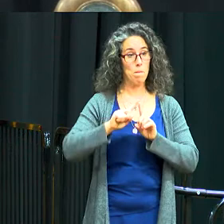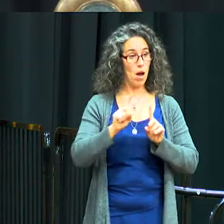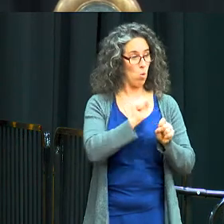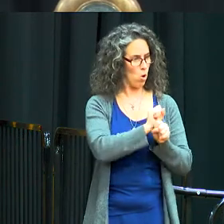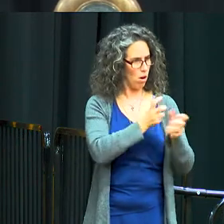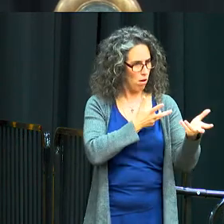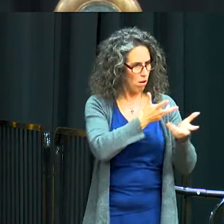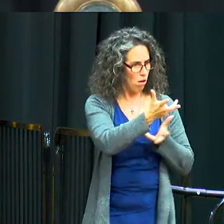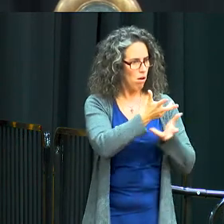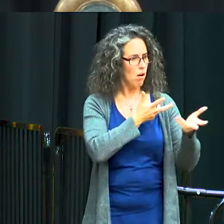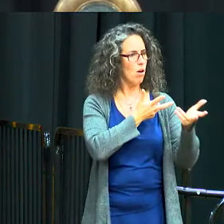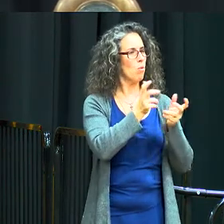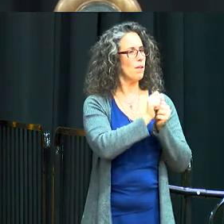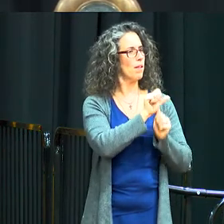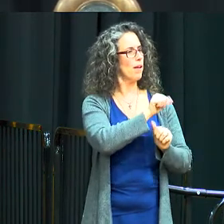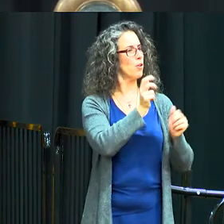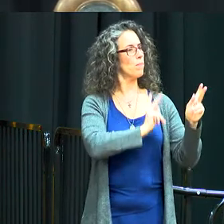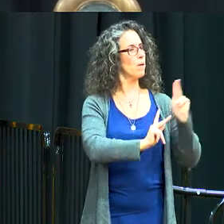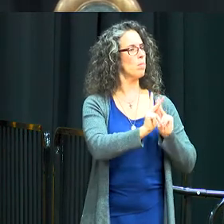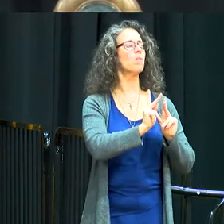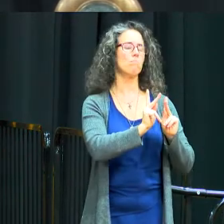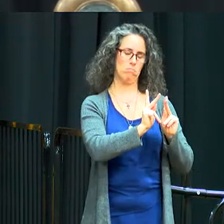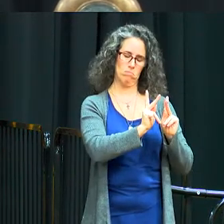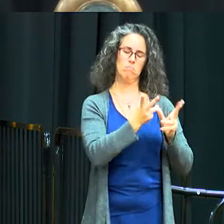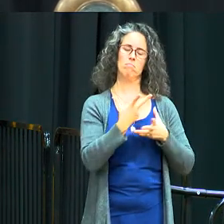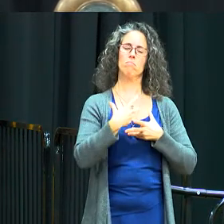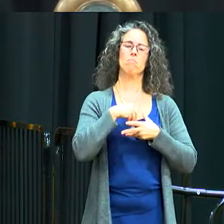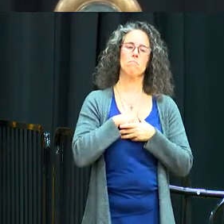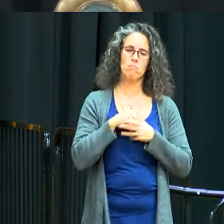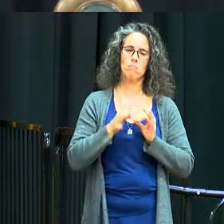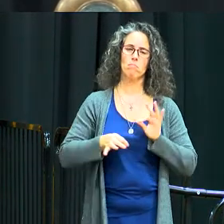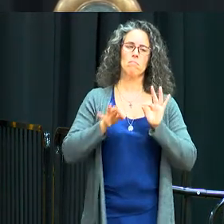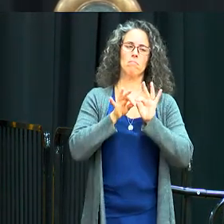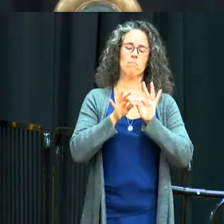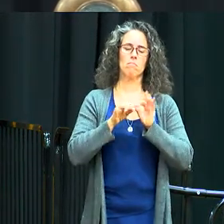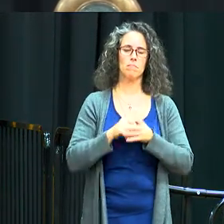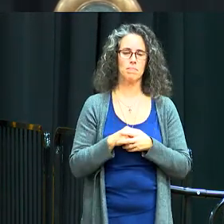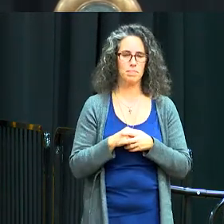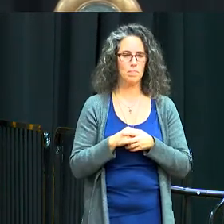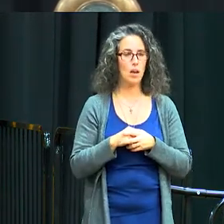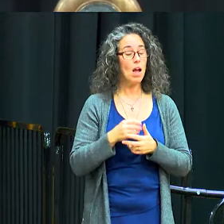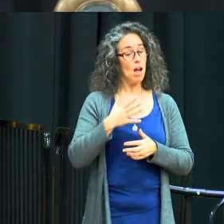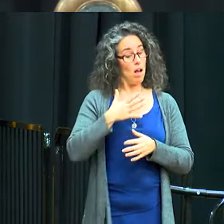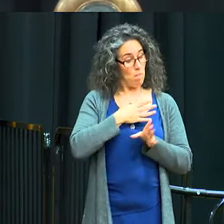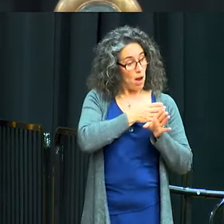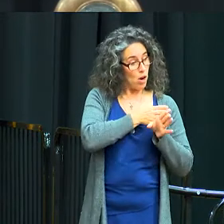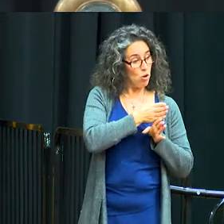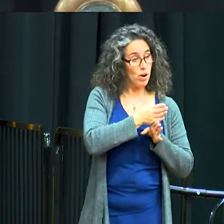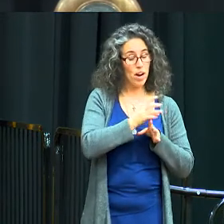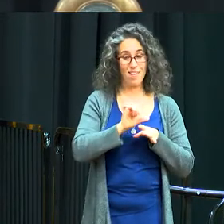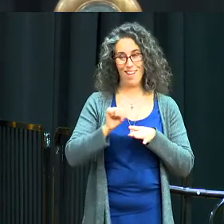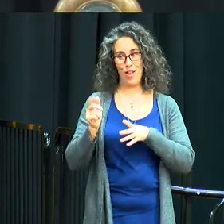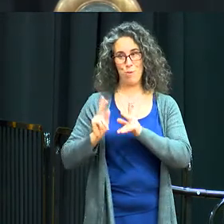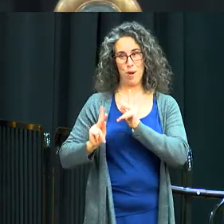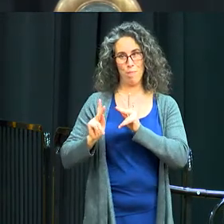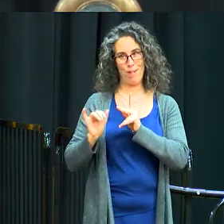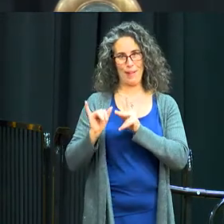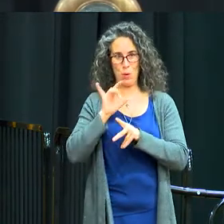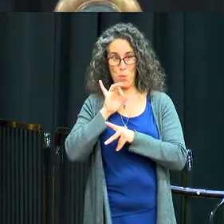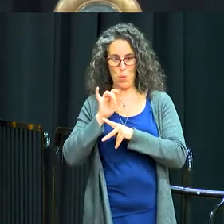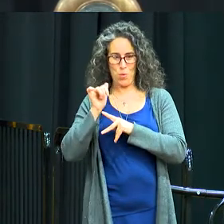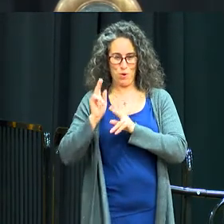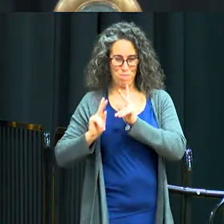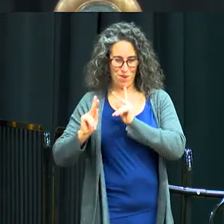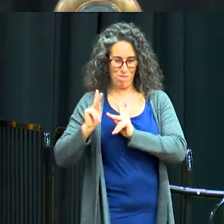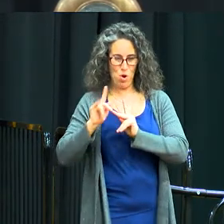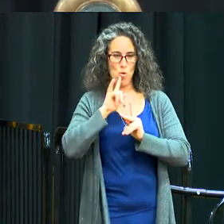and have those soft skills. While it may seem like my career or any of the other careers of us more older folks up here just